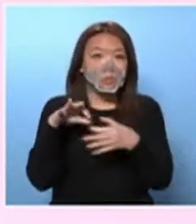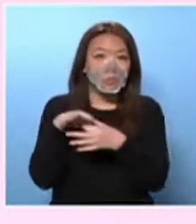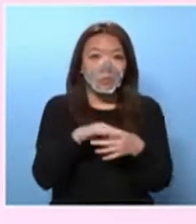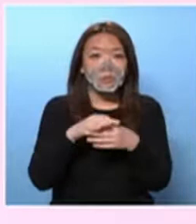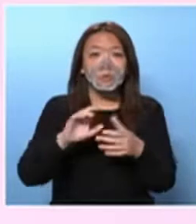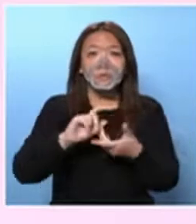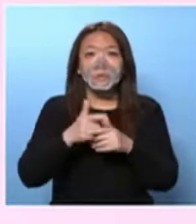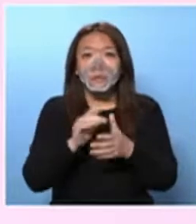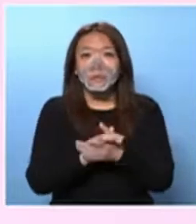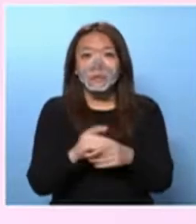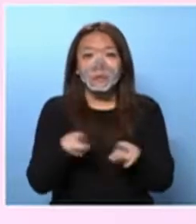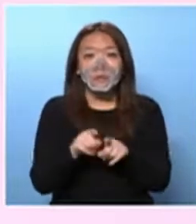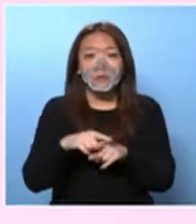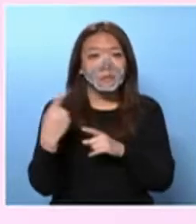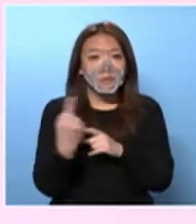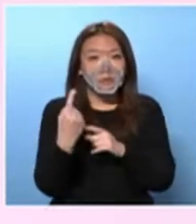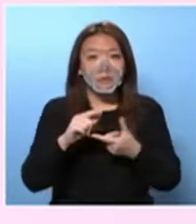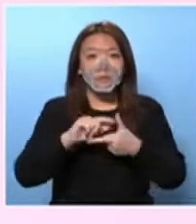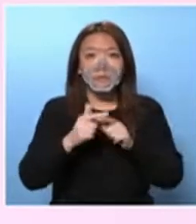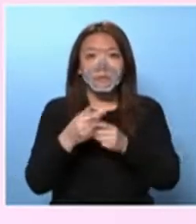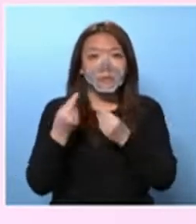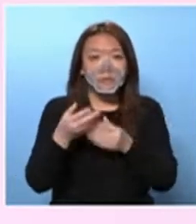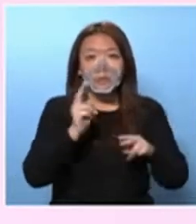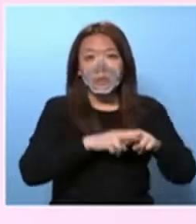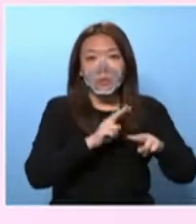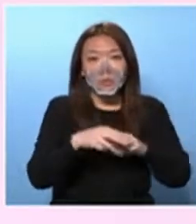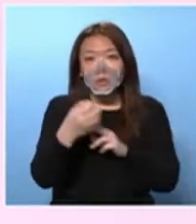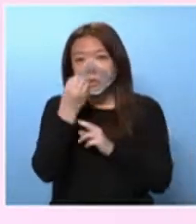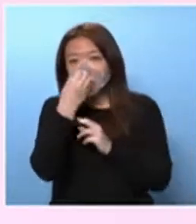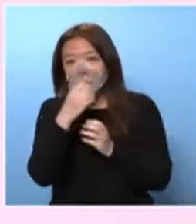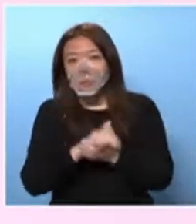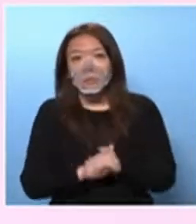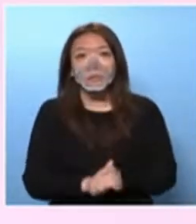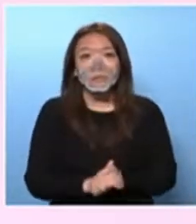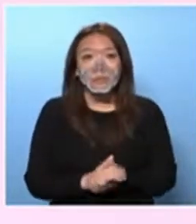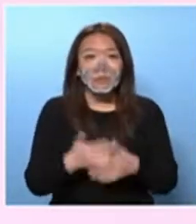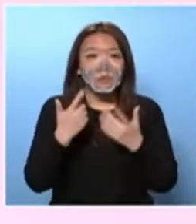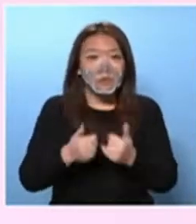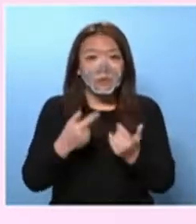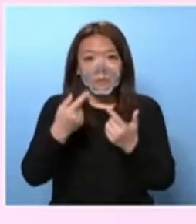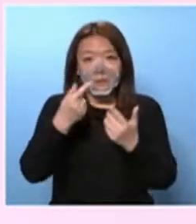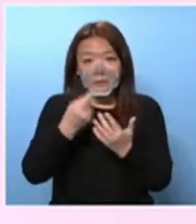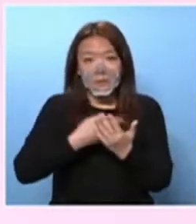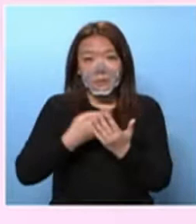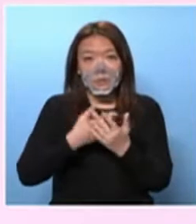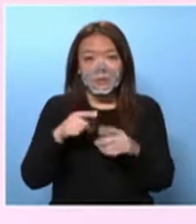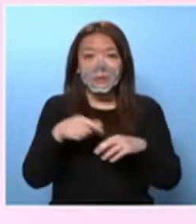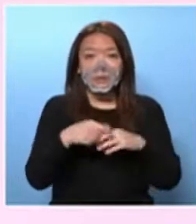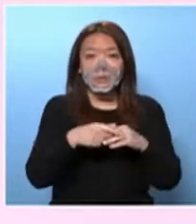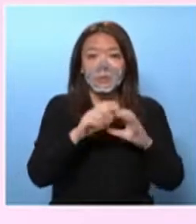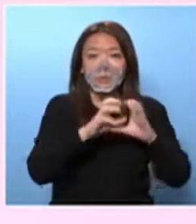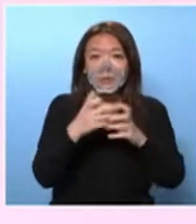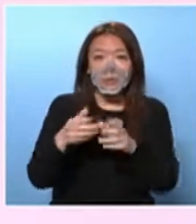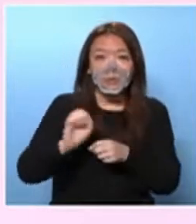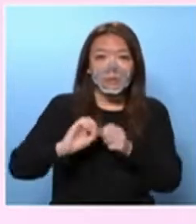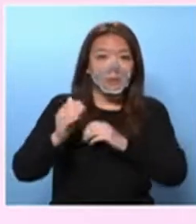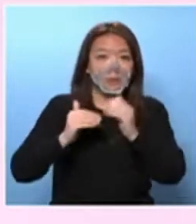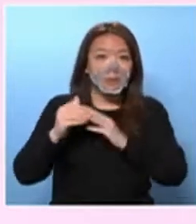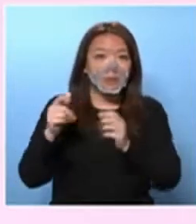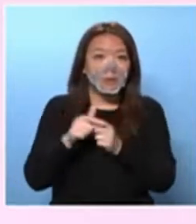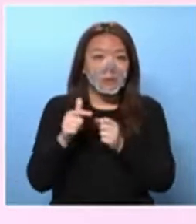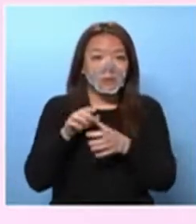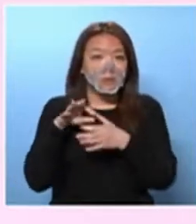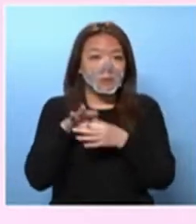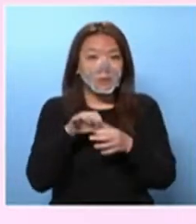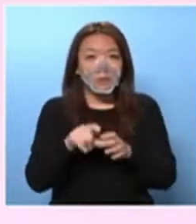year. Under the MOU, the two authorities agreed to develop a one-stop platform in the form of a network link-up to allow eligible financial institutions